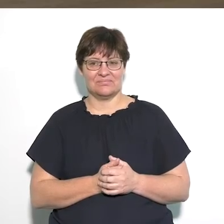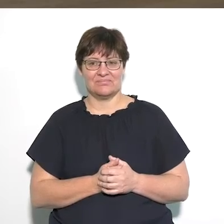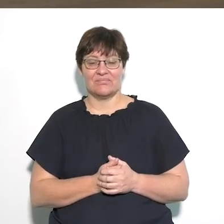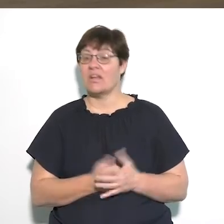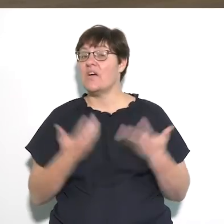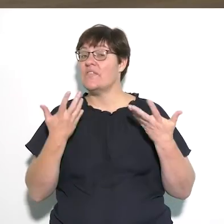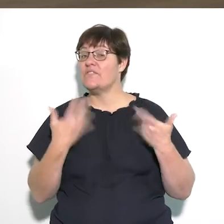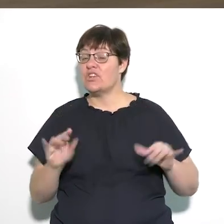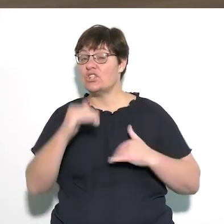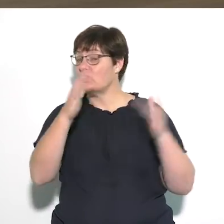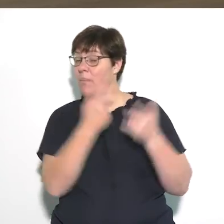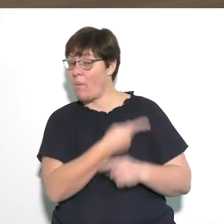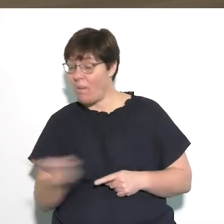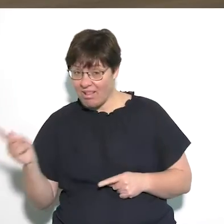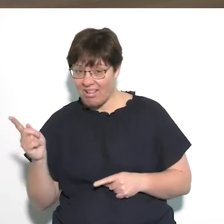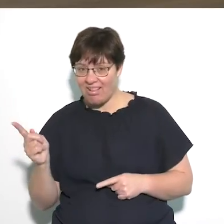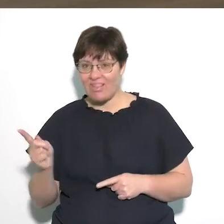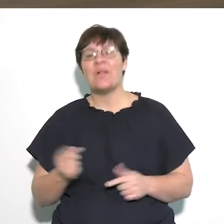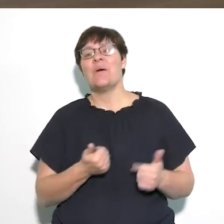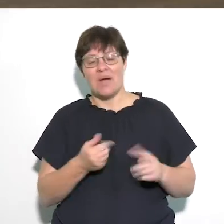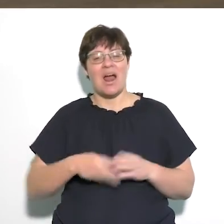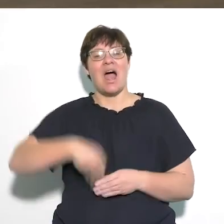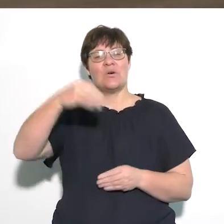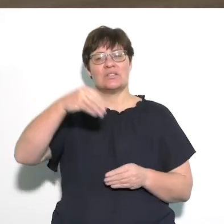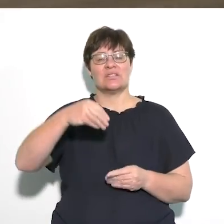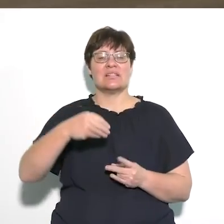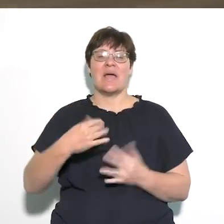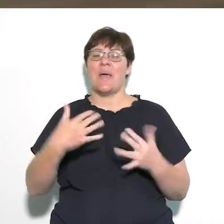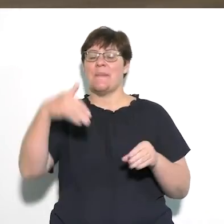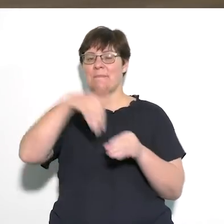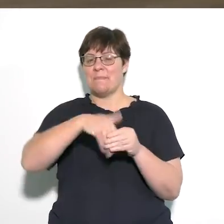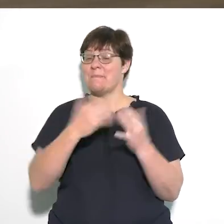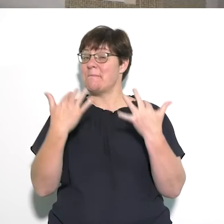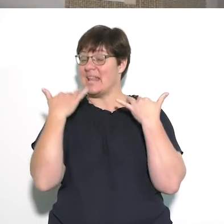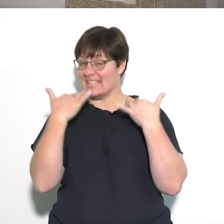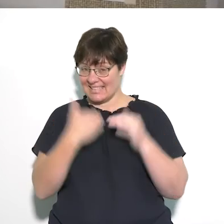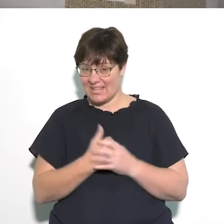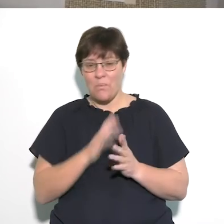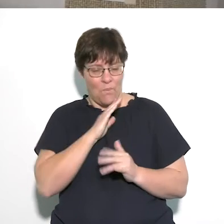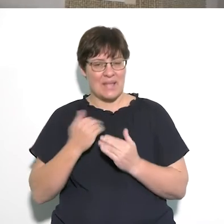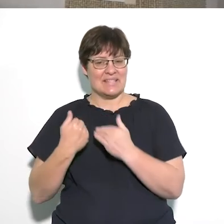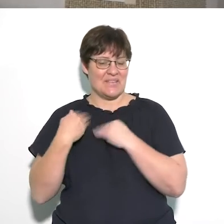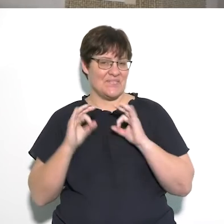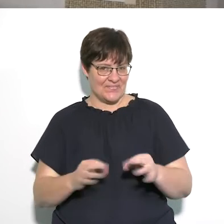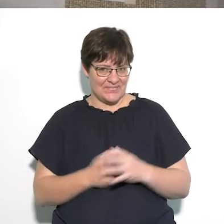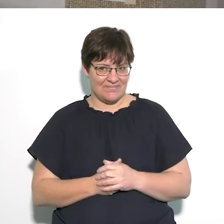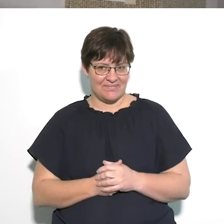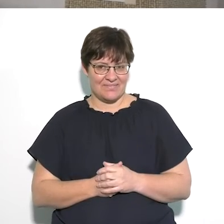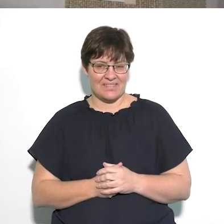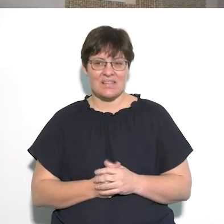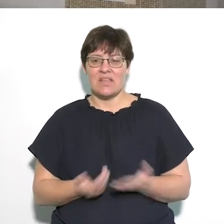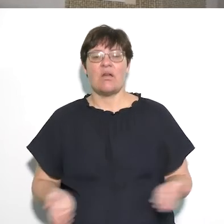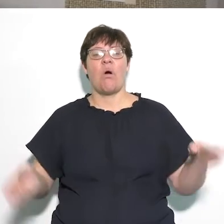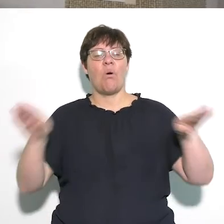Once you have sorted out all your shapes, you may take them back out, put them in a little plastic bag to keep them safe, and